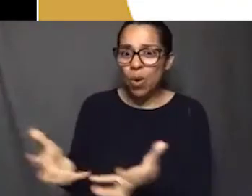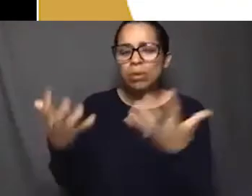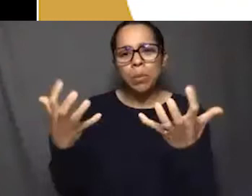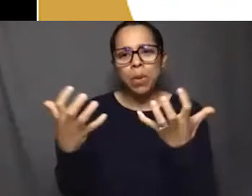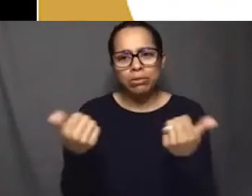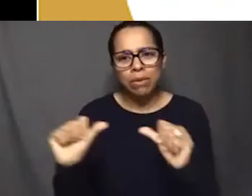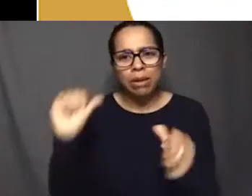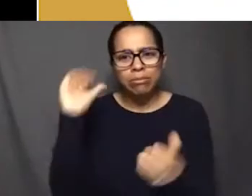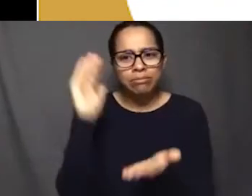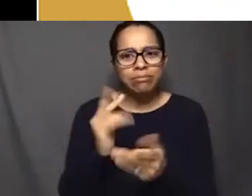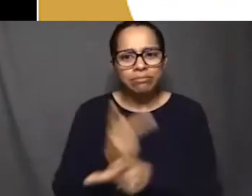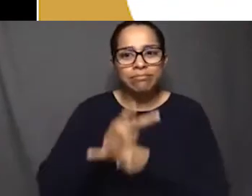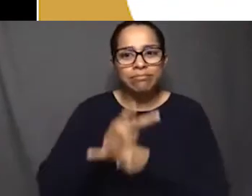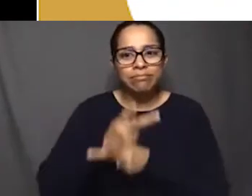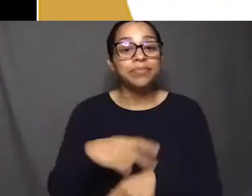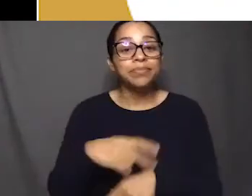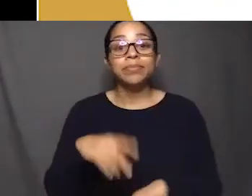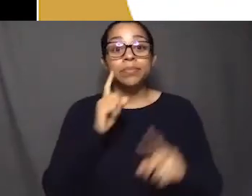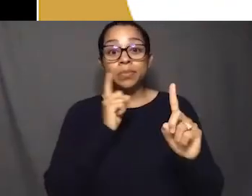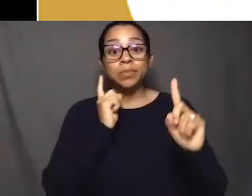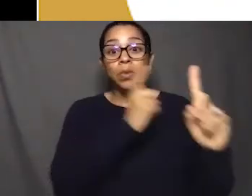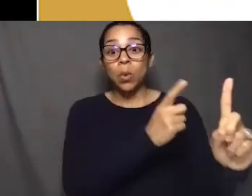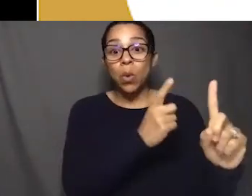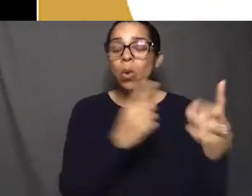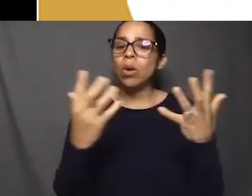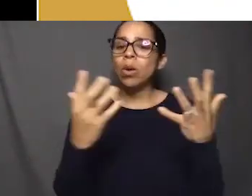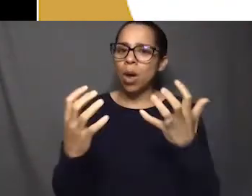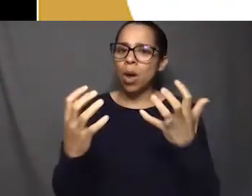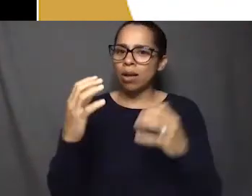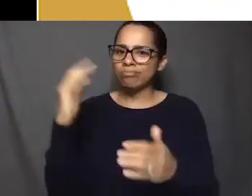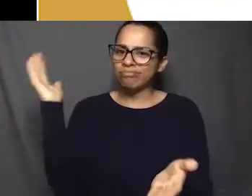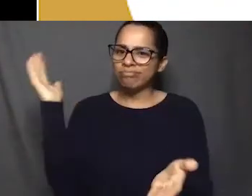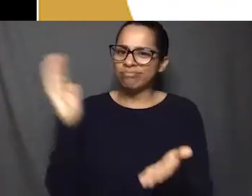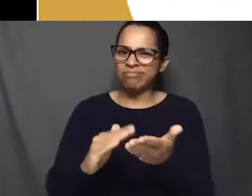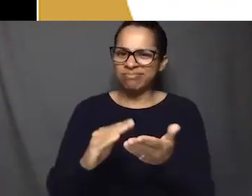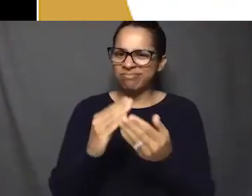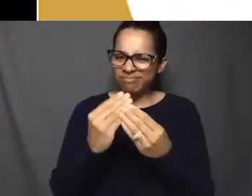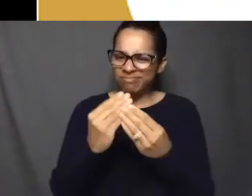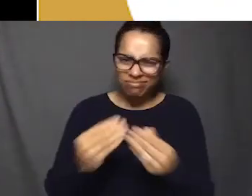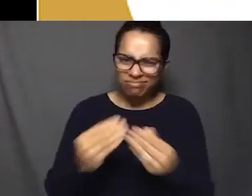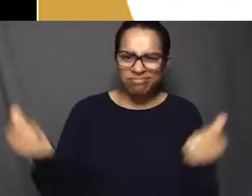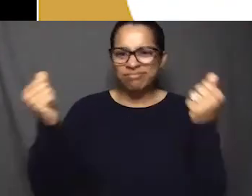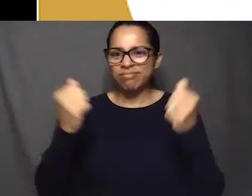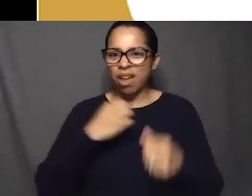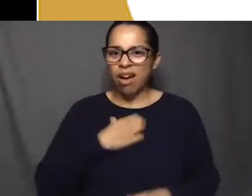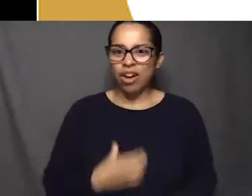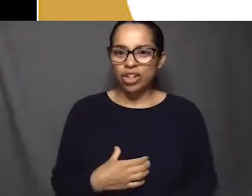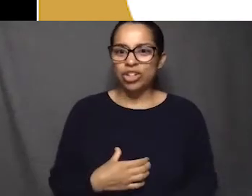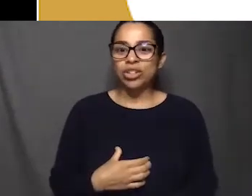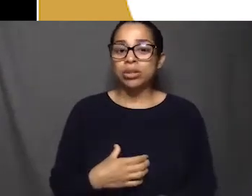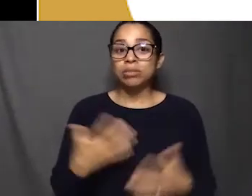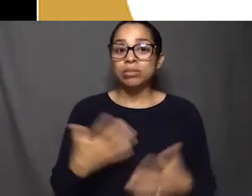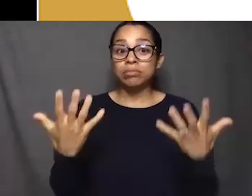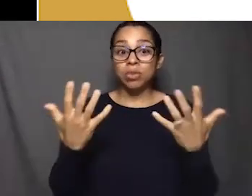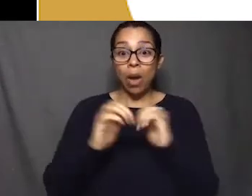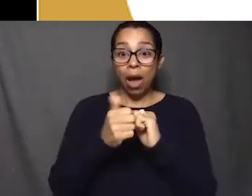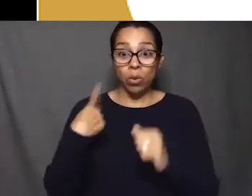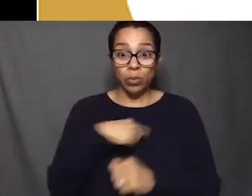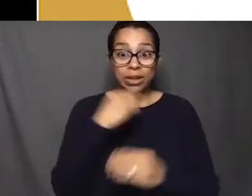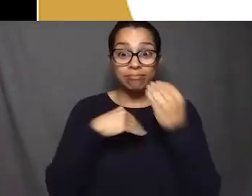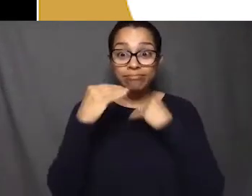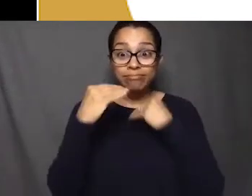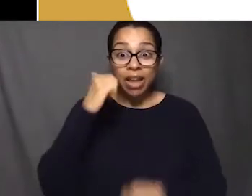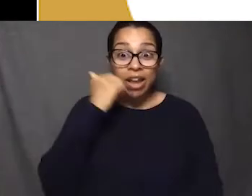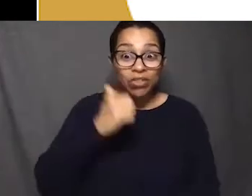The United Nations Sustainable Development Goal number 2 is zero hunger. How does the way we eat contribute to hunger around the